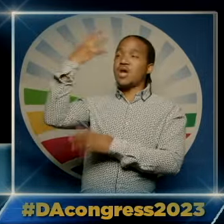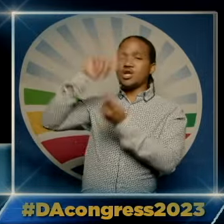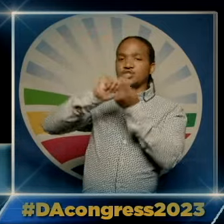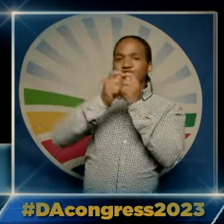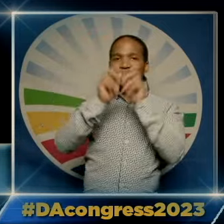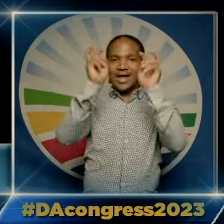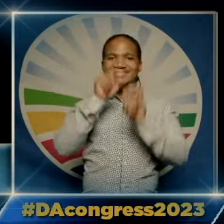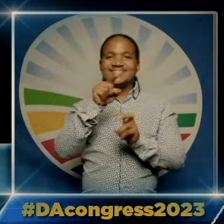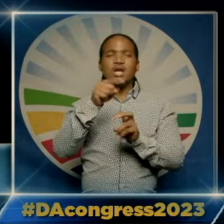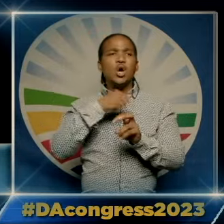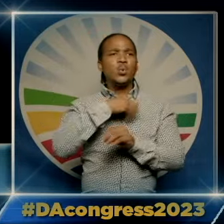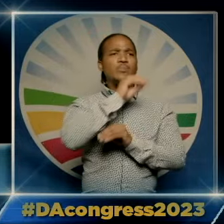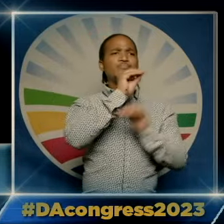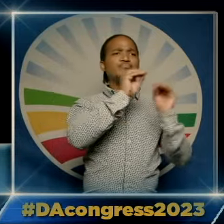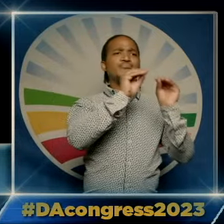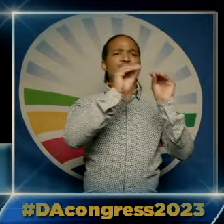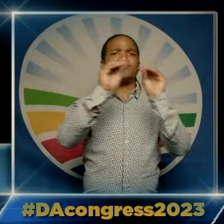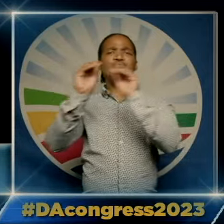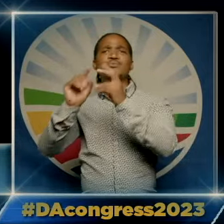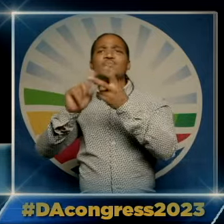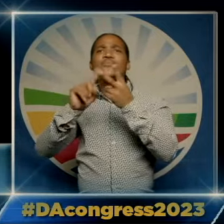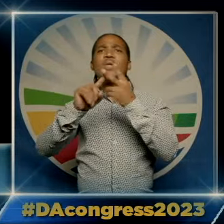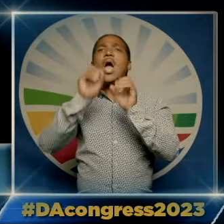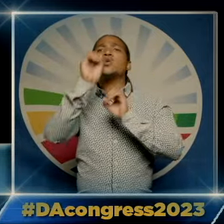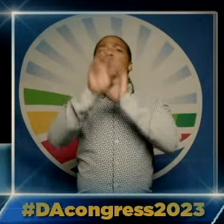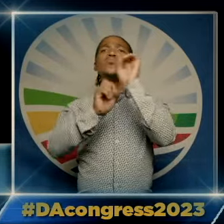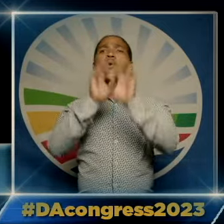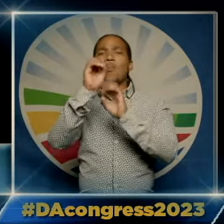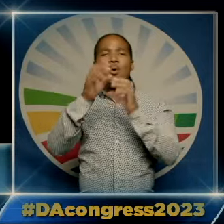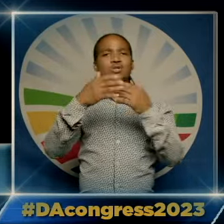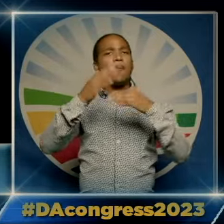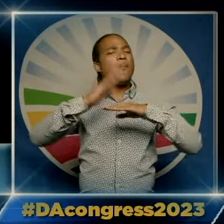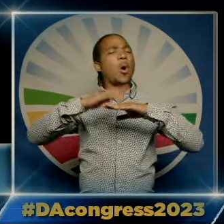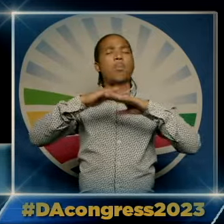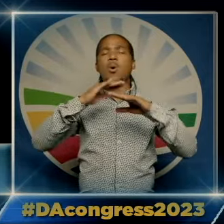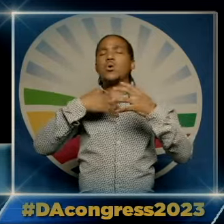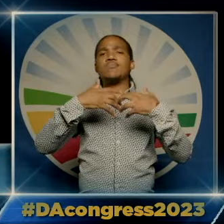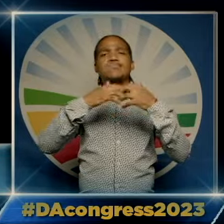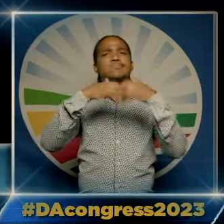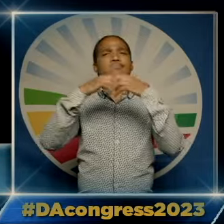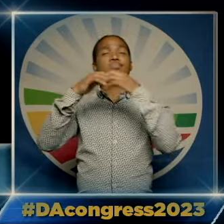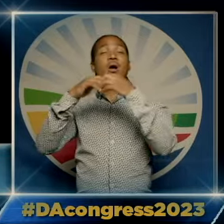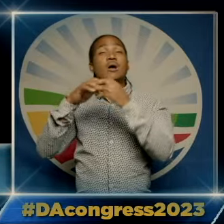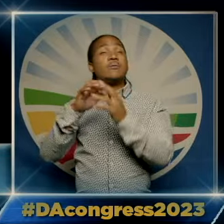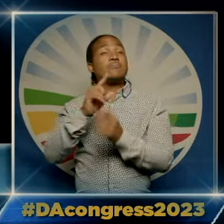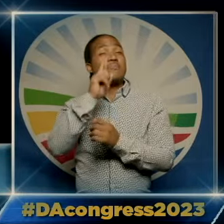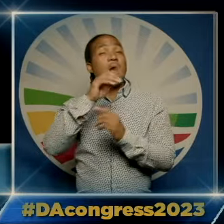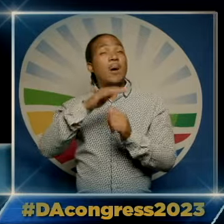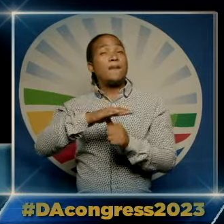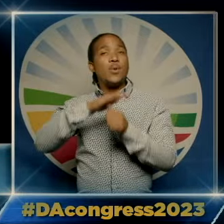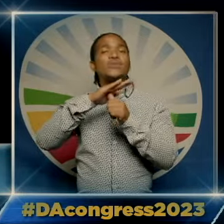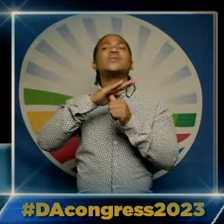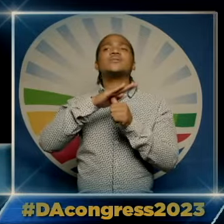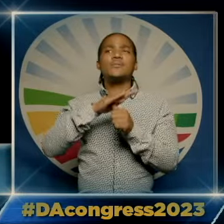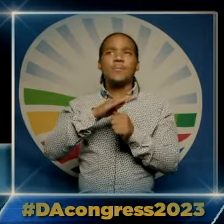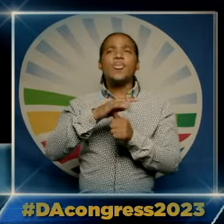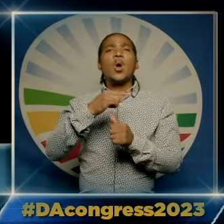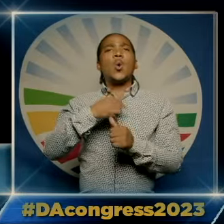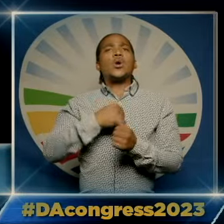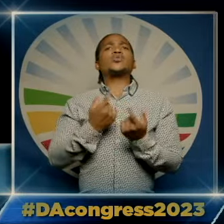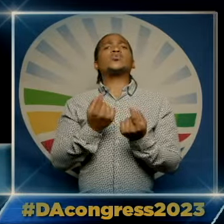areas, have load-shedding proof traffic lights, and many, many more. But importantly, the Auditor General gave us a vote of